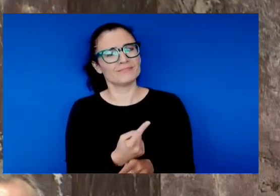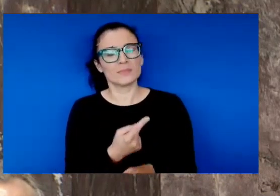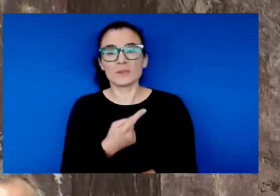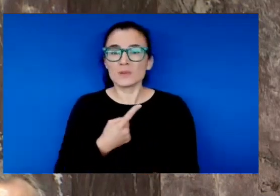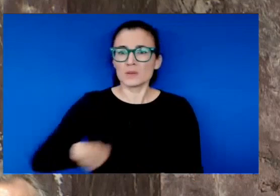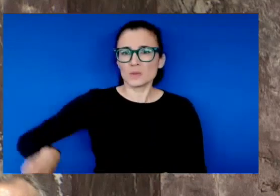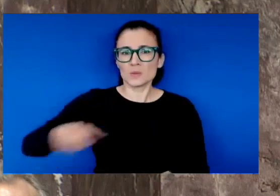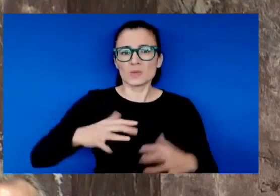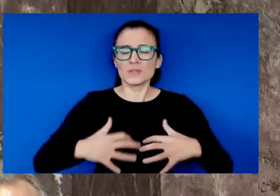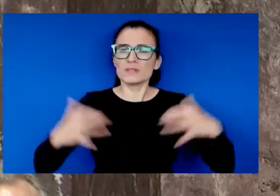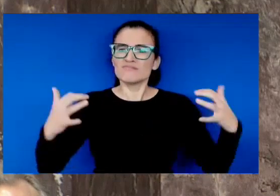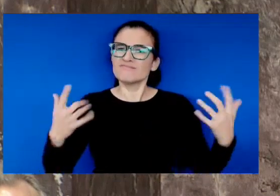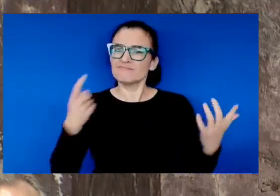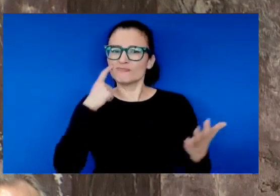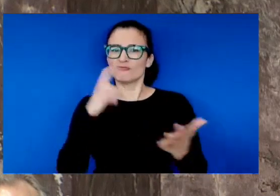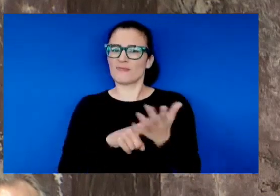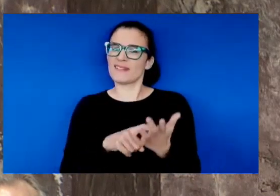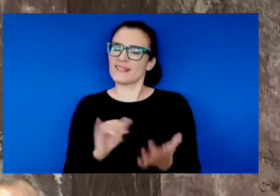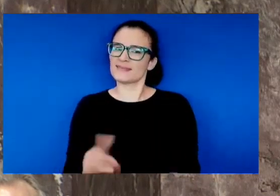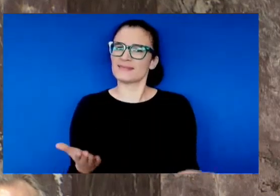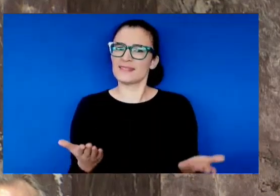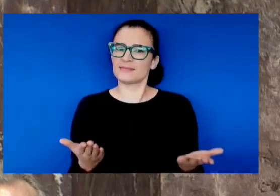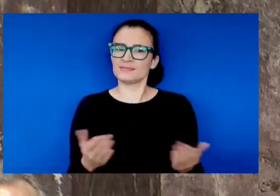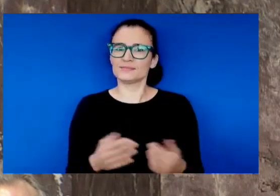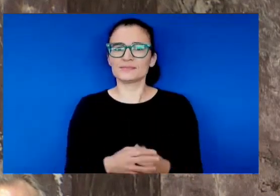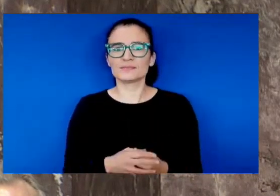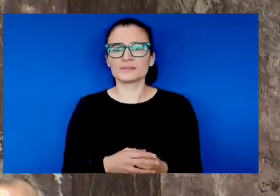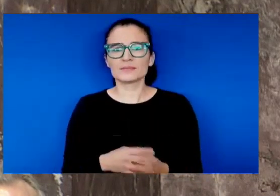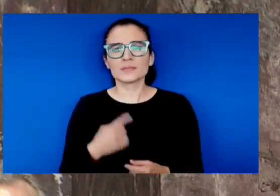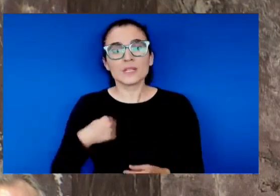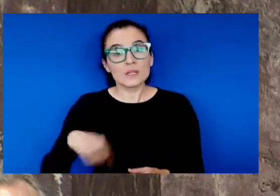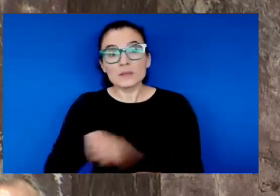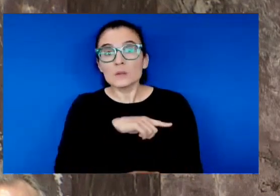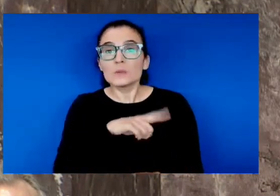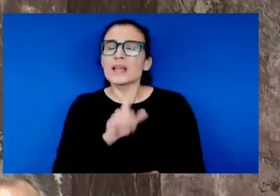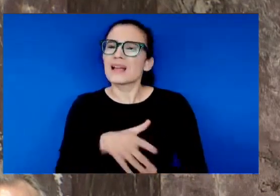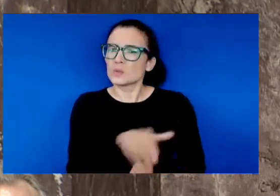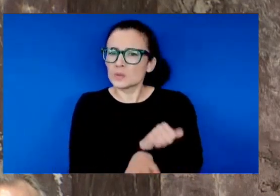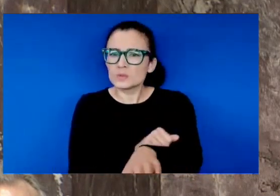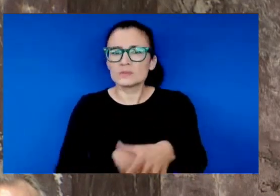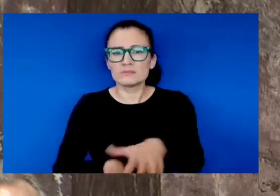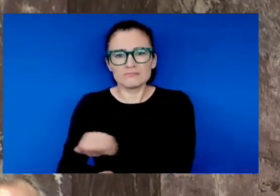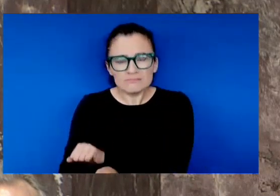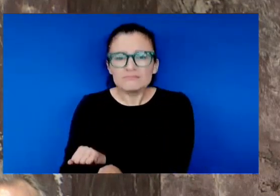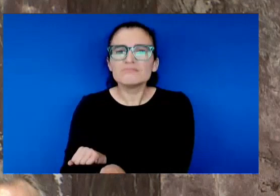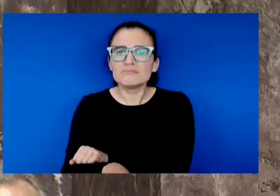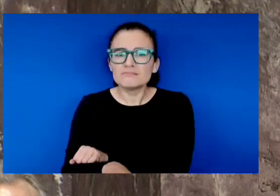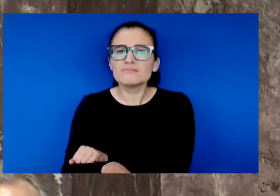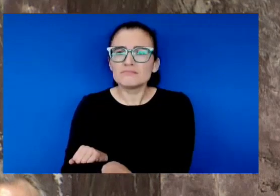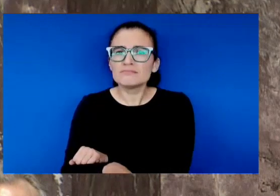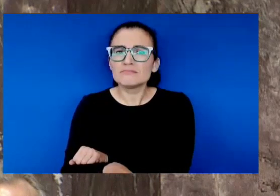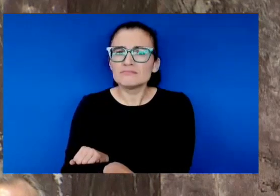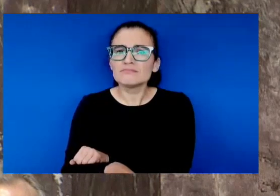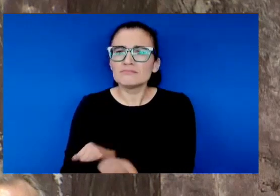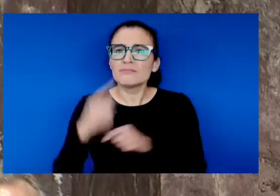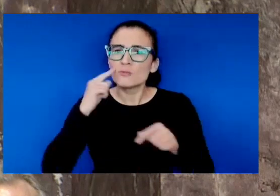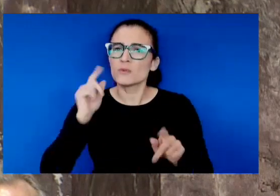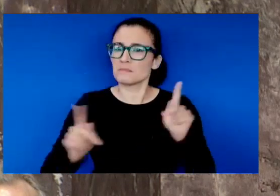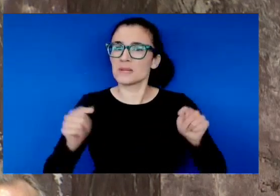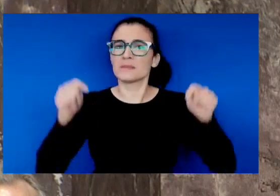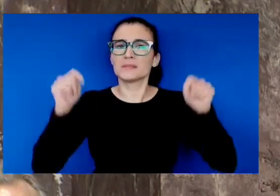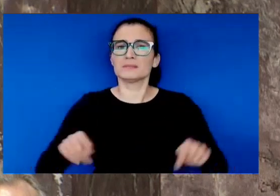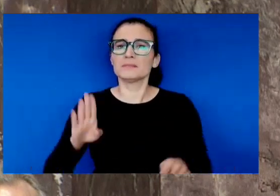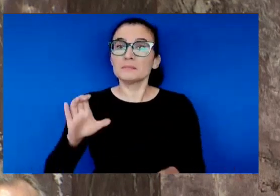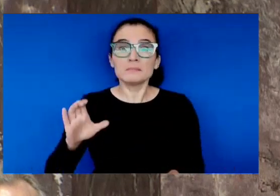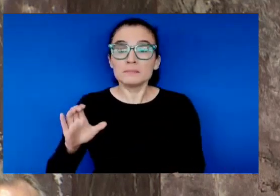feel safe, whether it's that incident the member mentioned or any other incident. That's something we're committed to doing, Honourable Speaker. We're